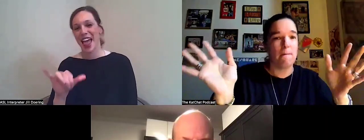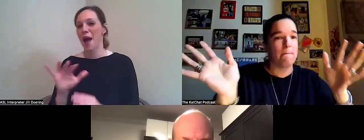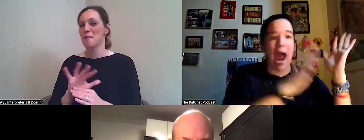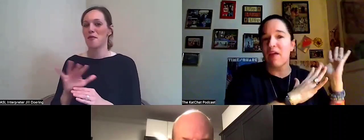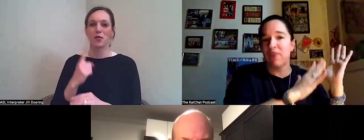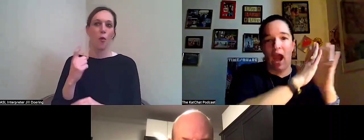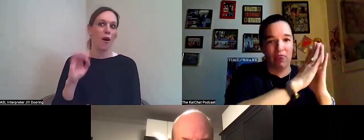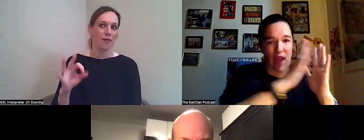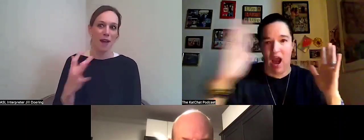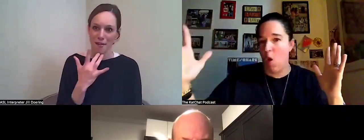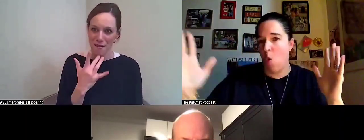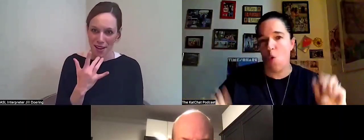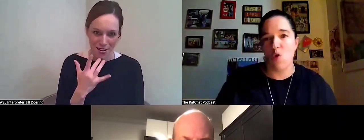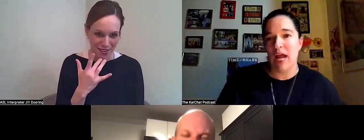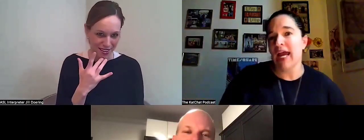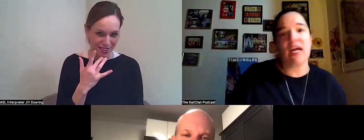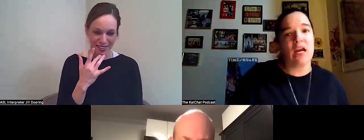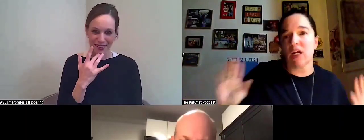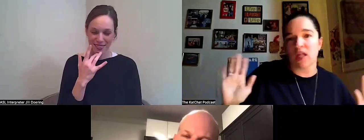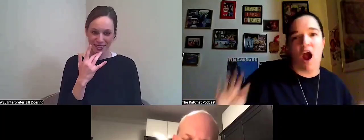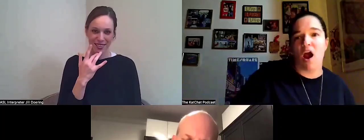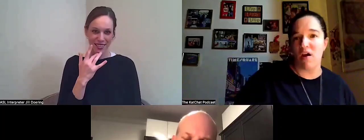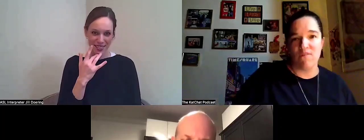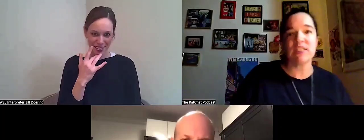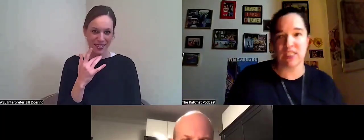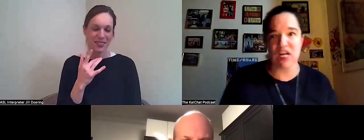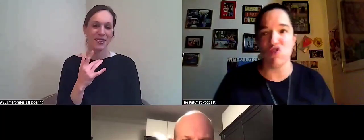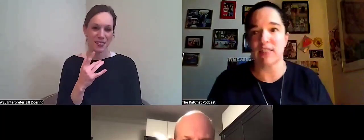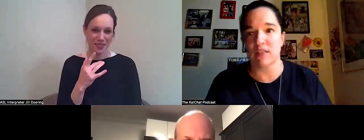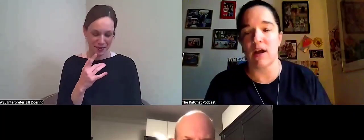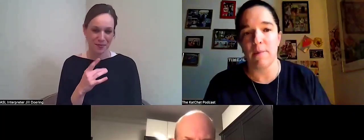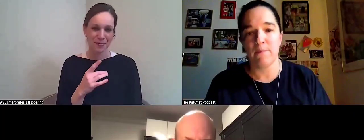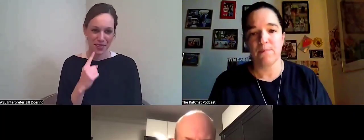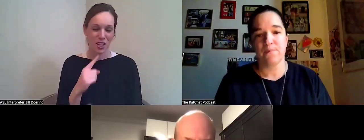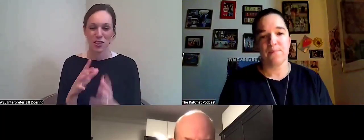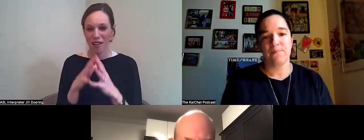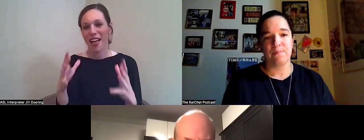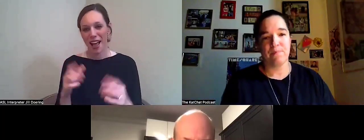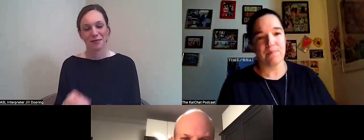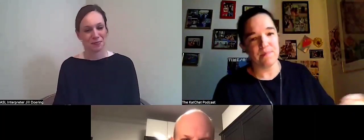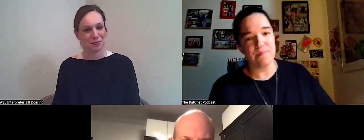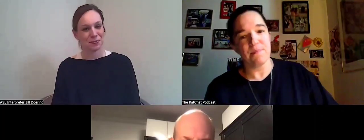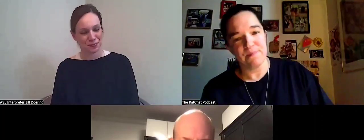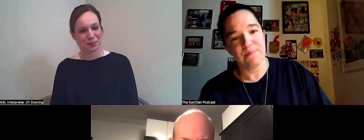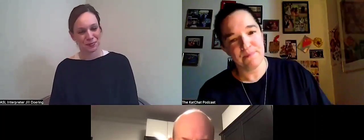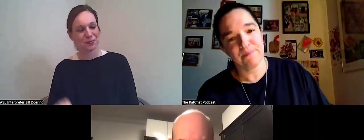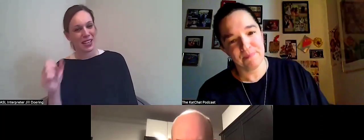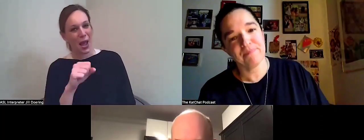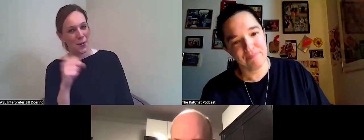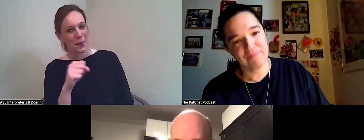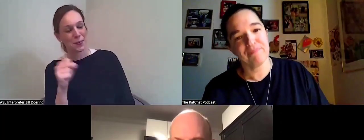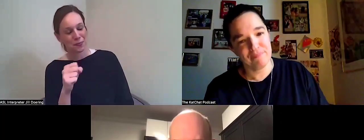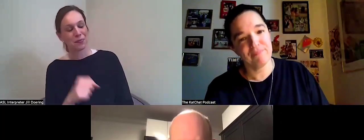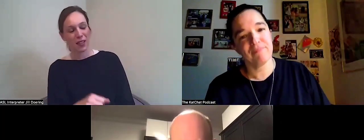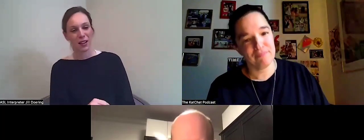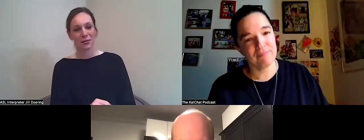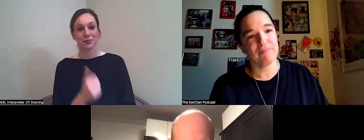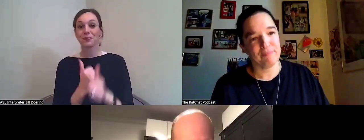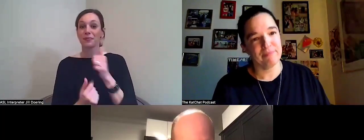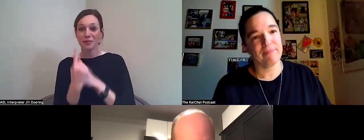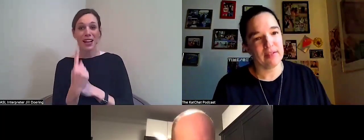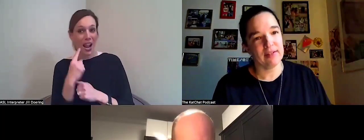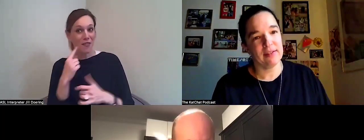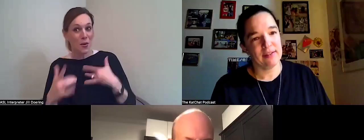favorites back then, the whole in love series. Yeah, it's everybody's